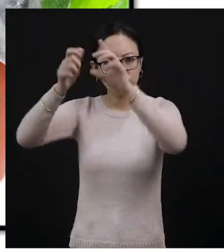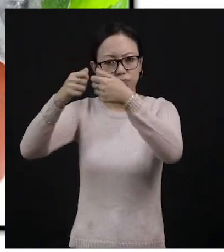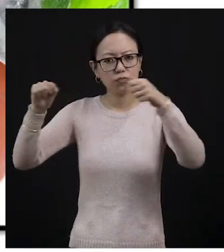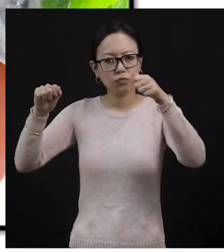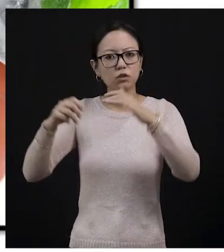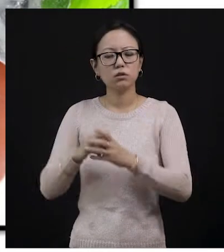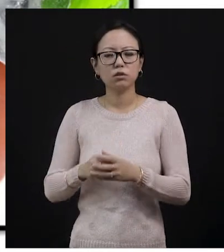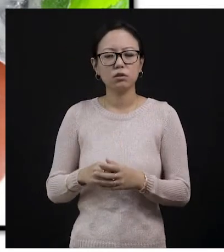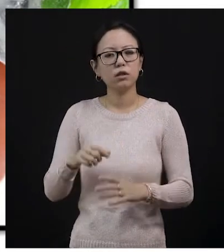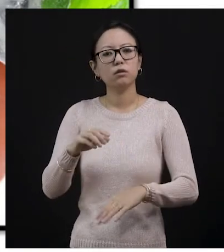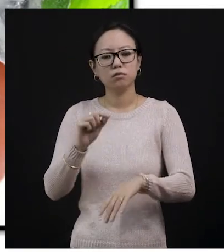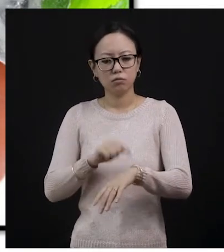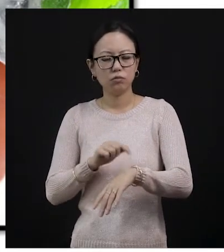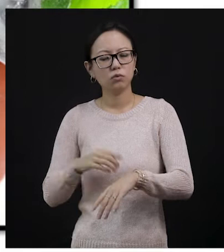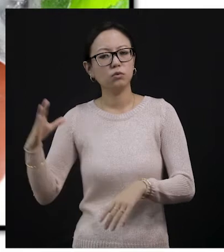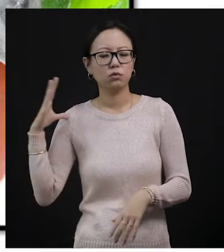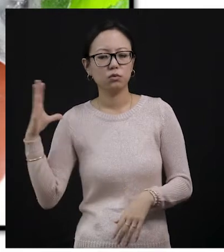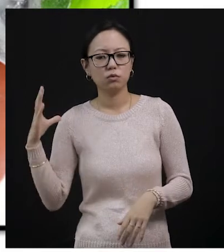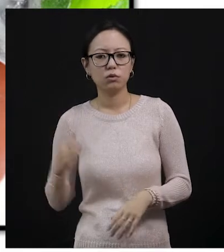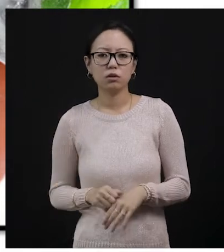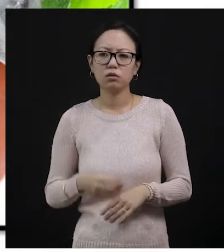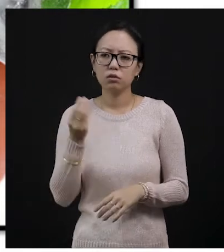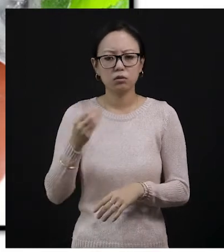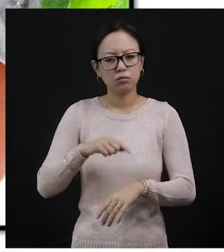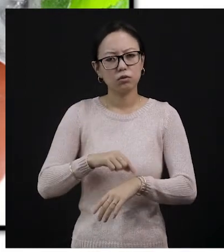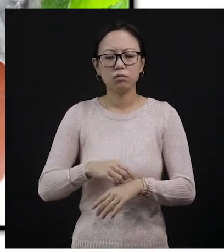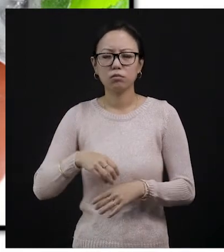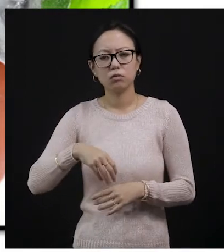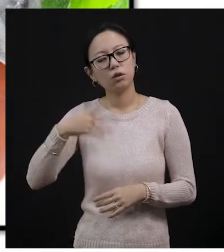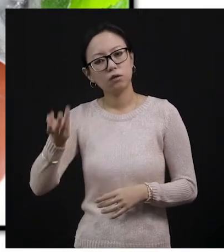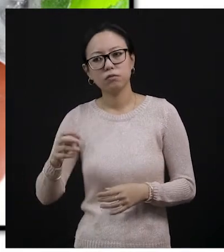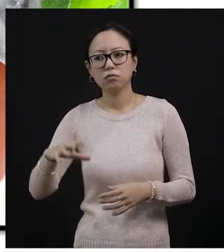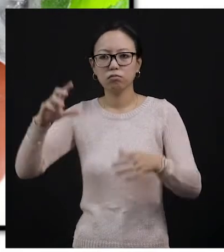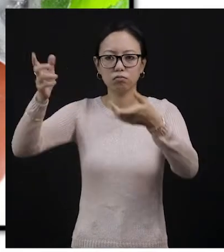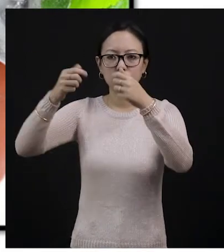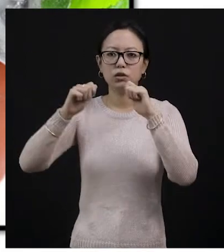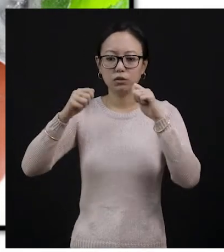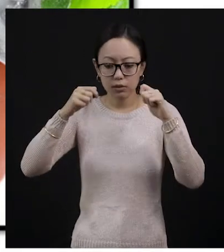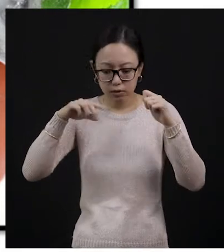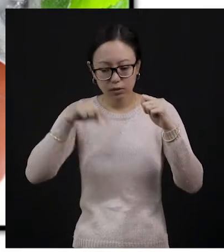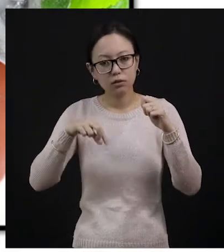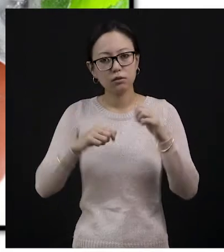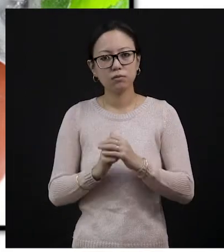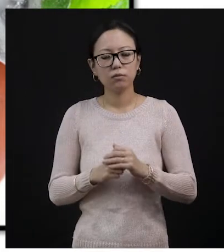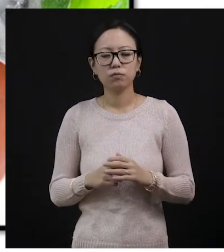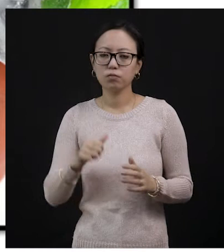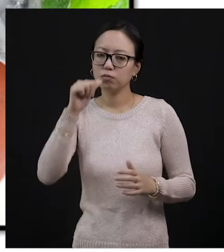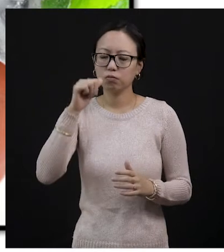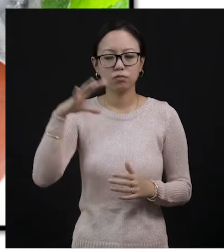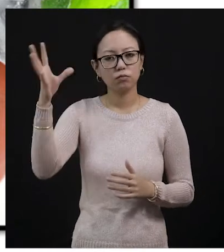Okay, so that process is known as transpiration. The loss of water from a plant through the leaves is